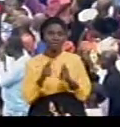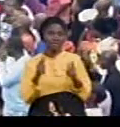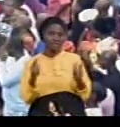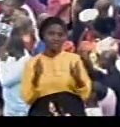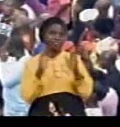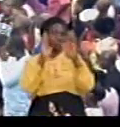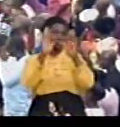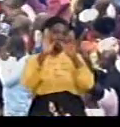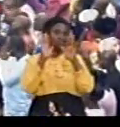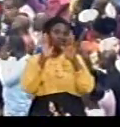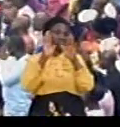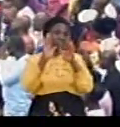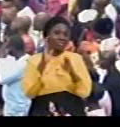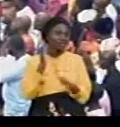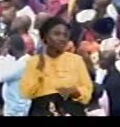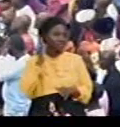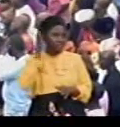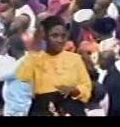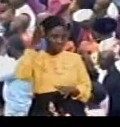God has prophesied it.